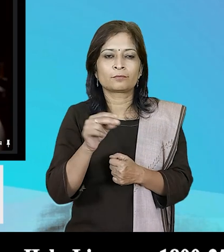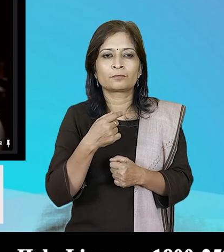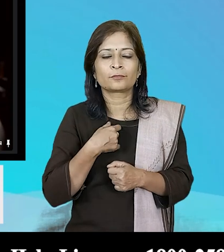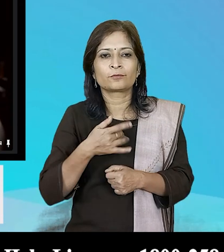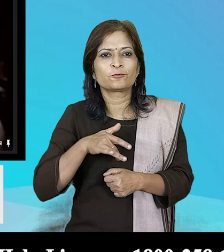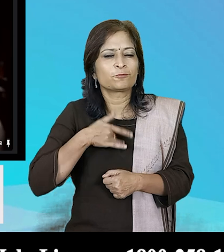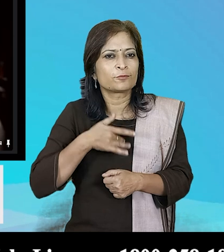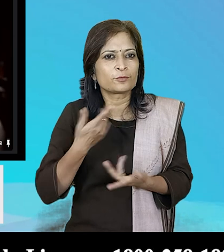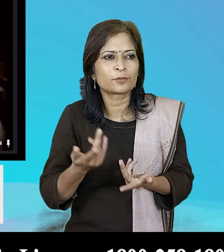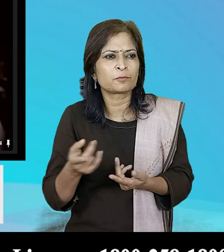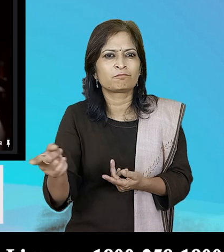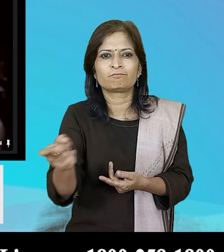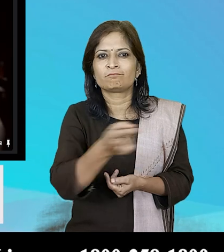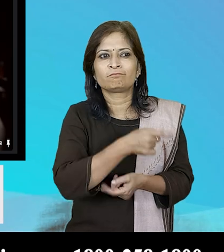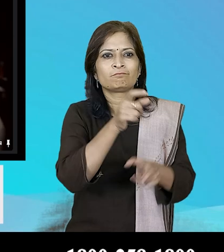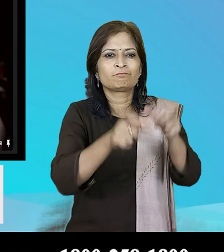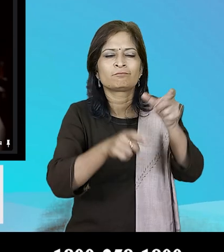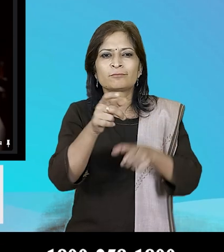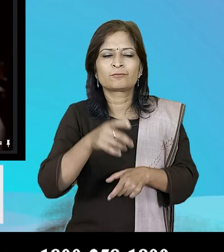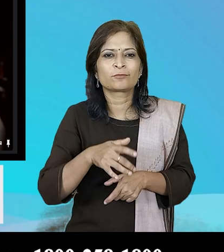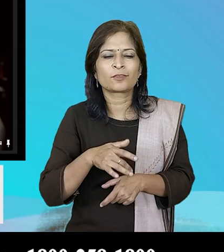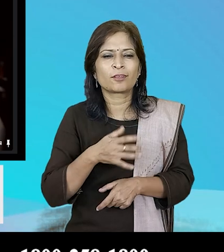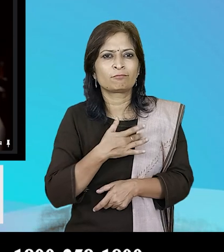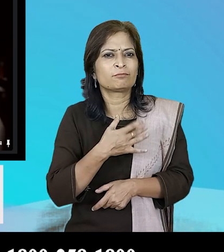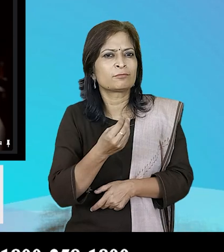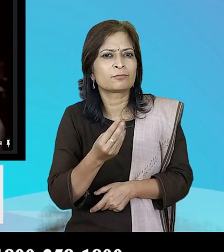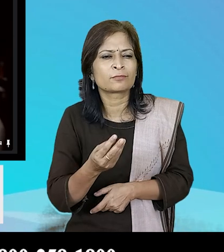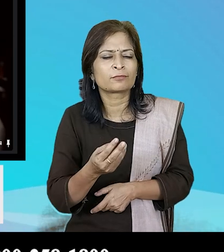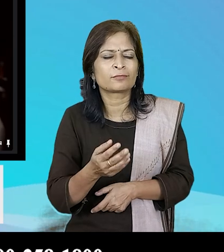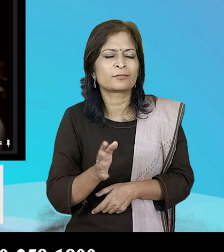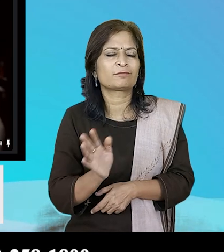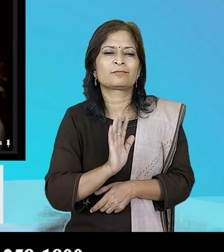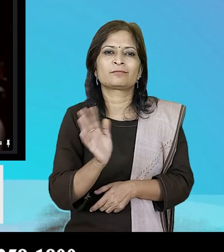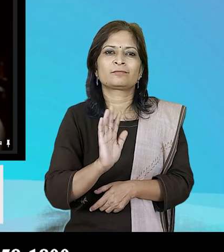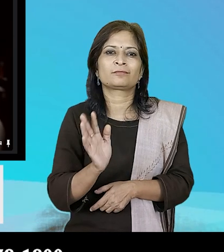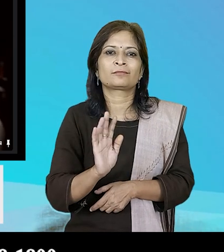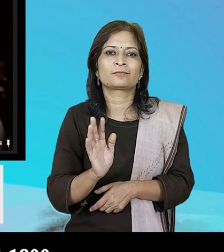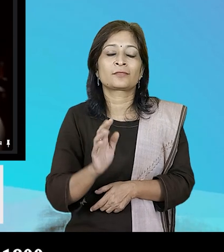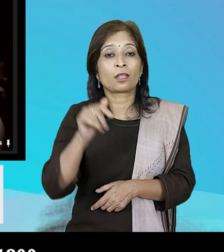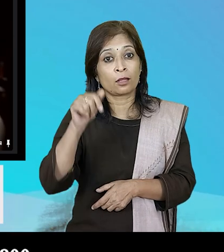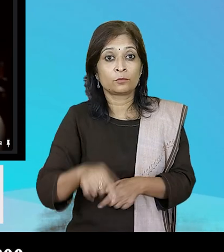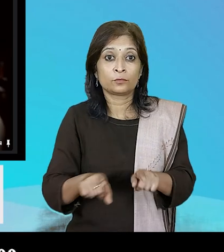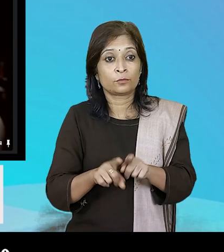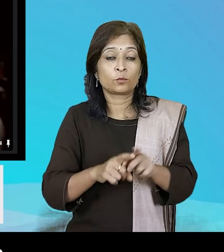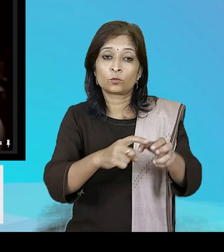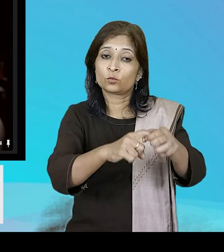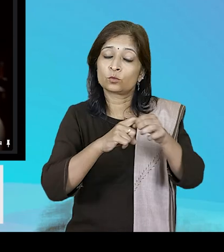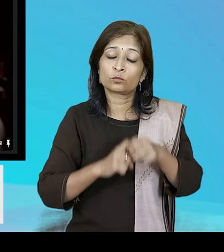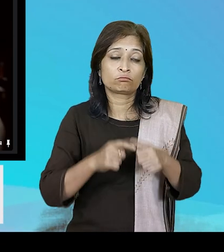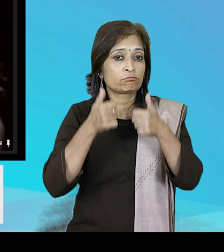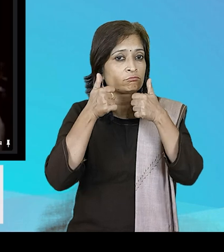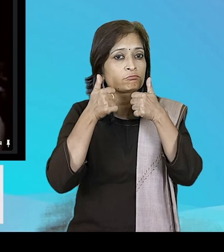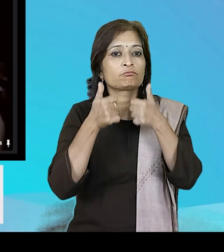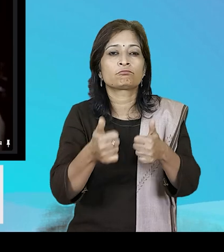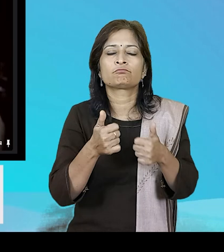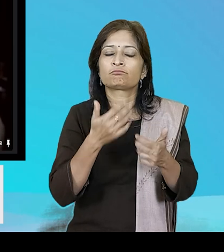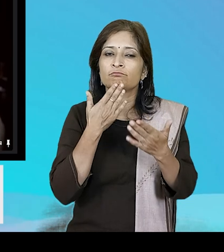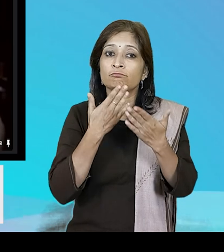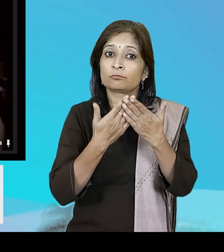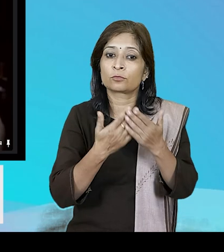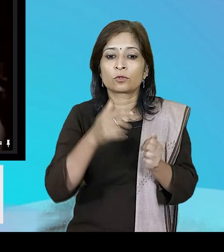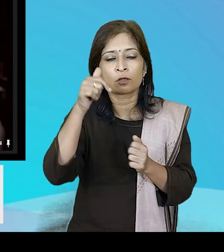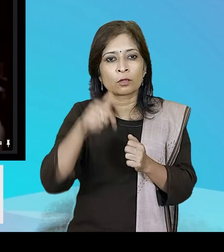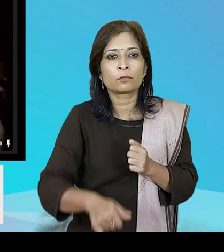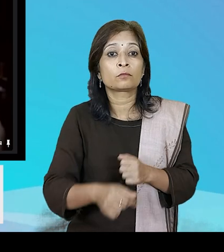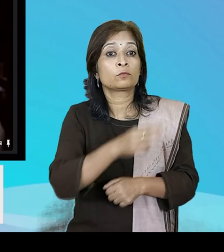that the fear is misguided and due to lack of Yeah. information. So, thank Mhm. you for asking this question.